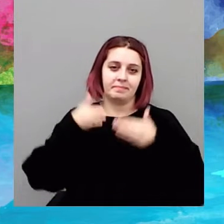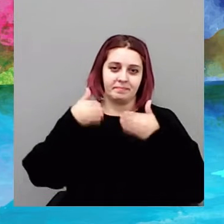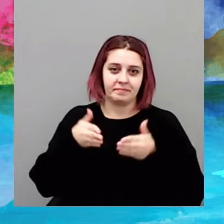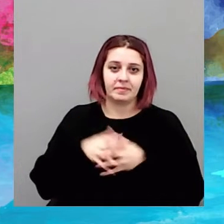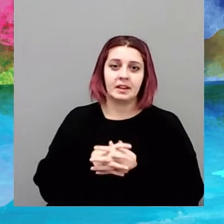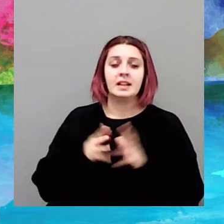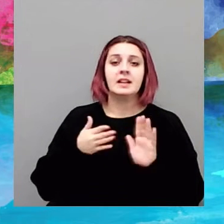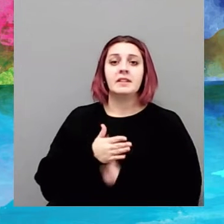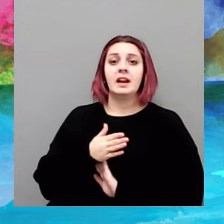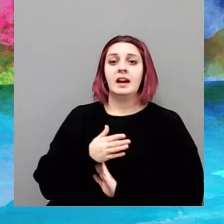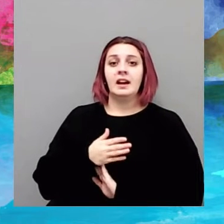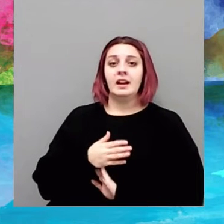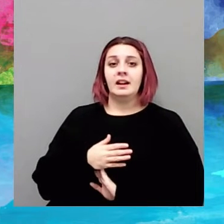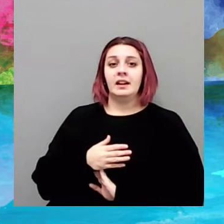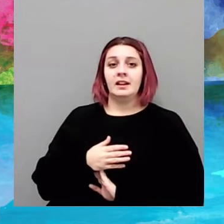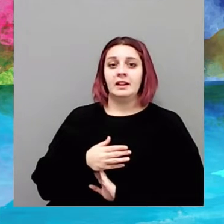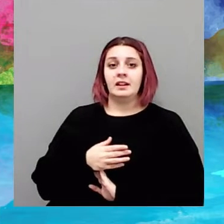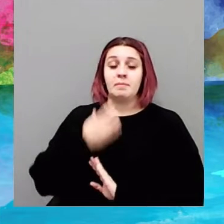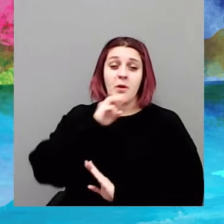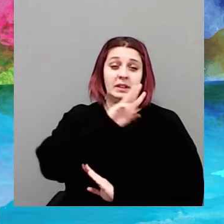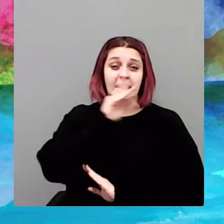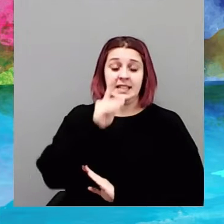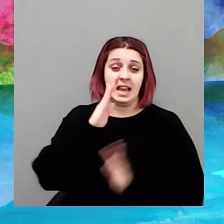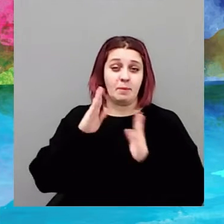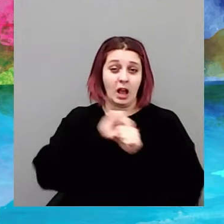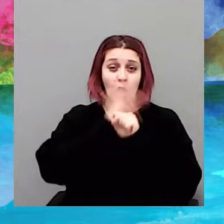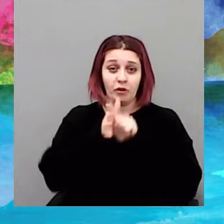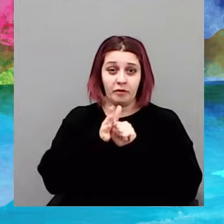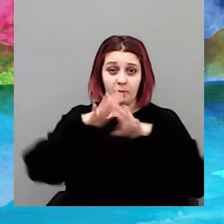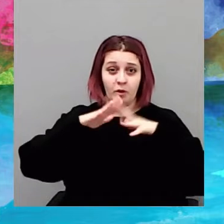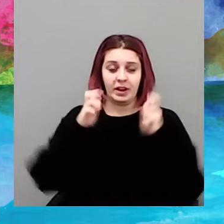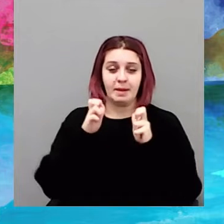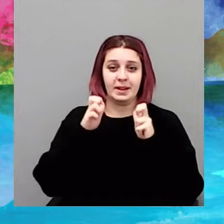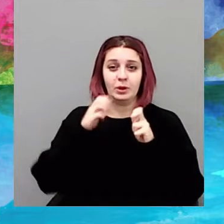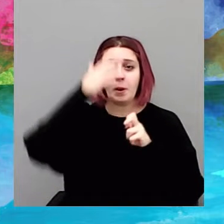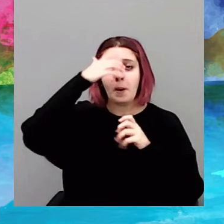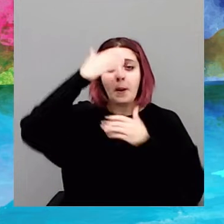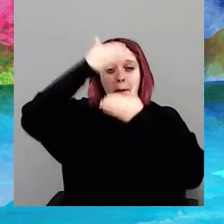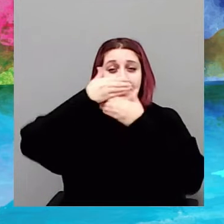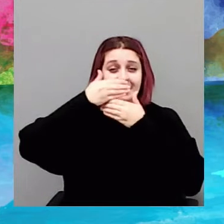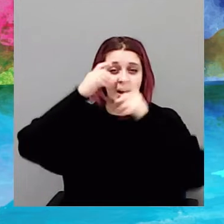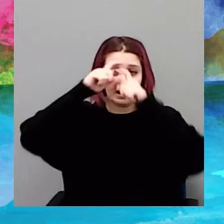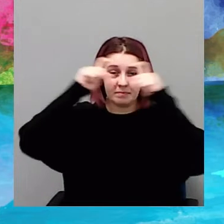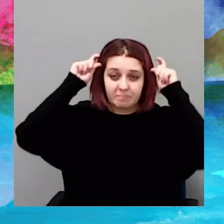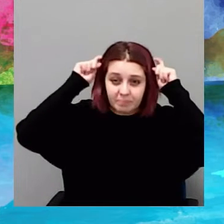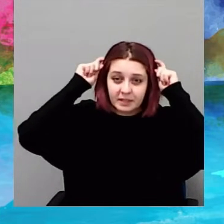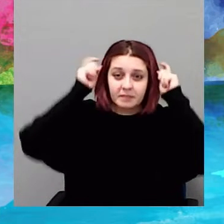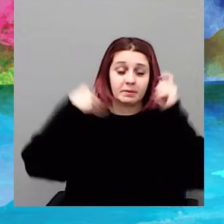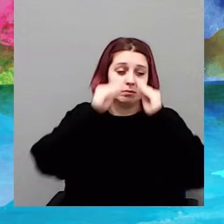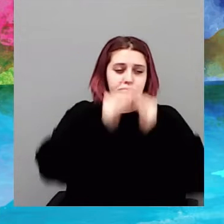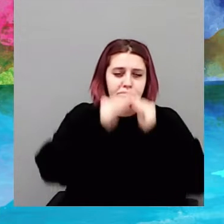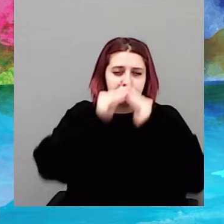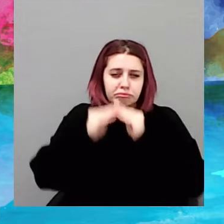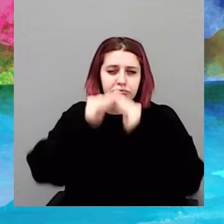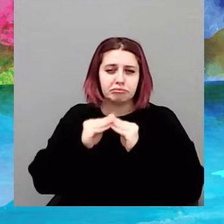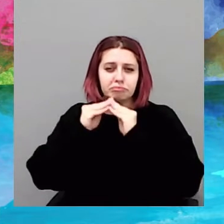It's arms are the ones that we produce the most.